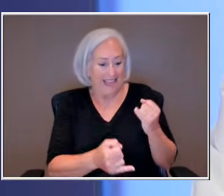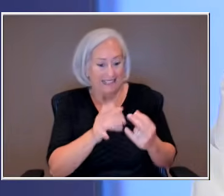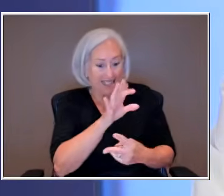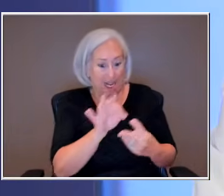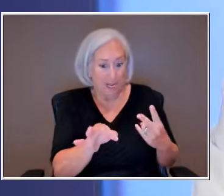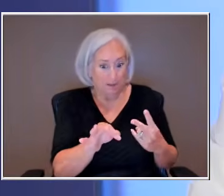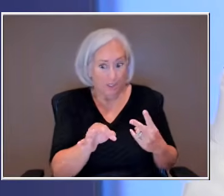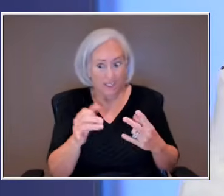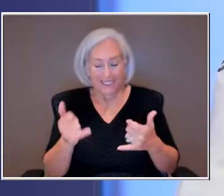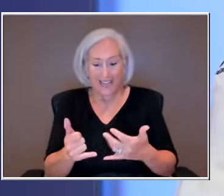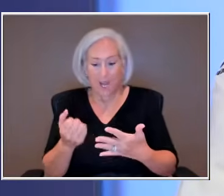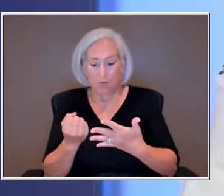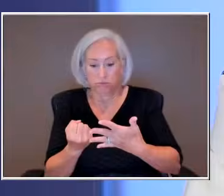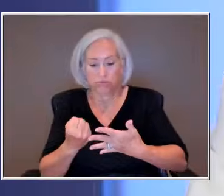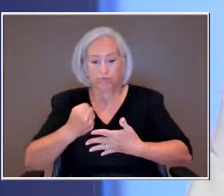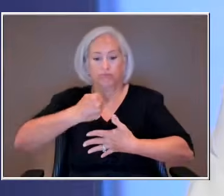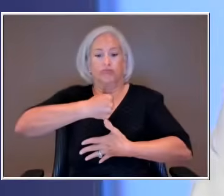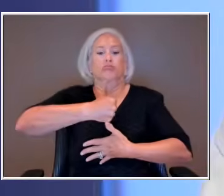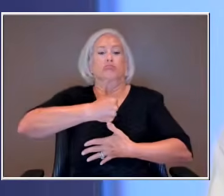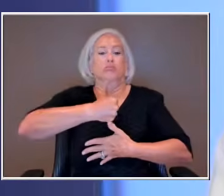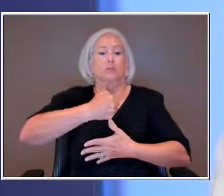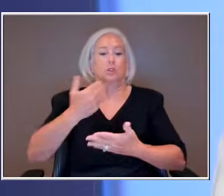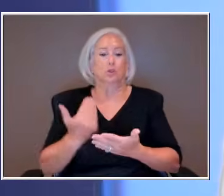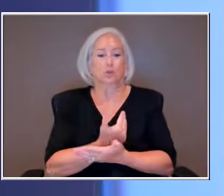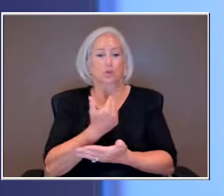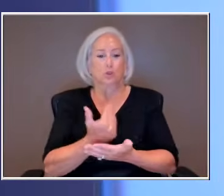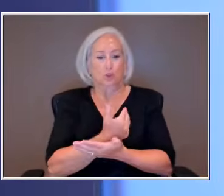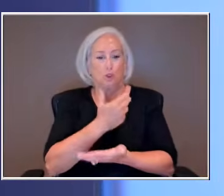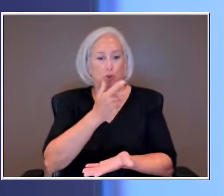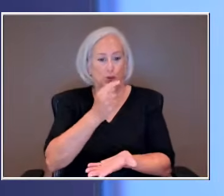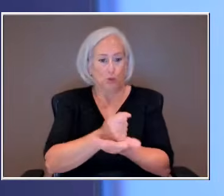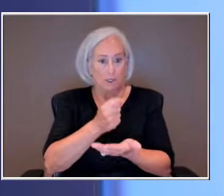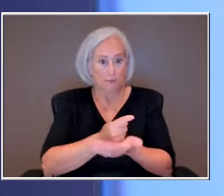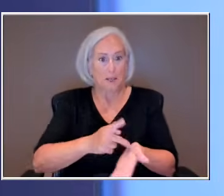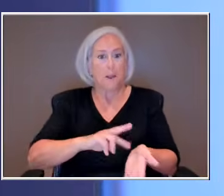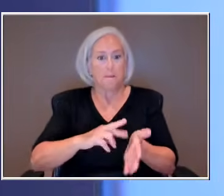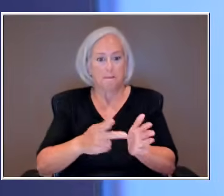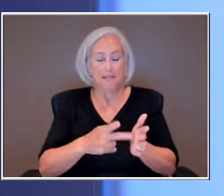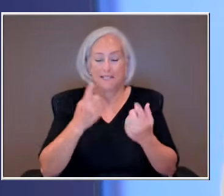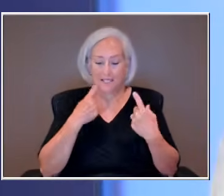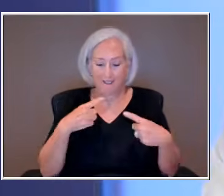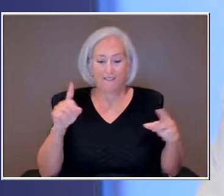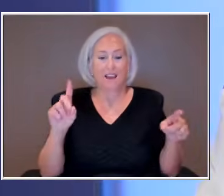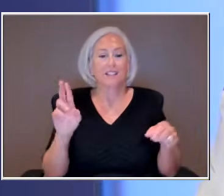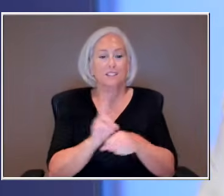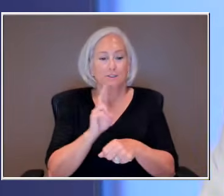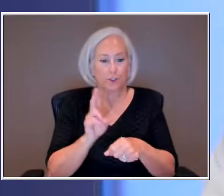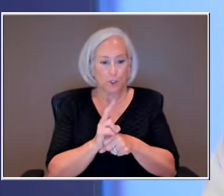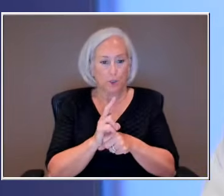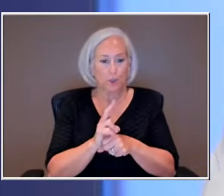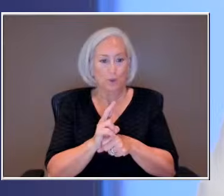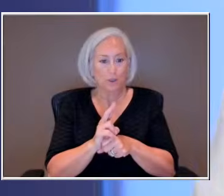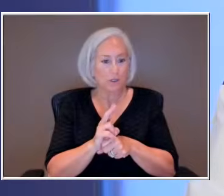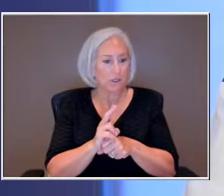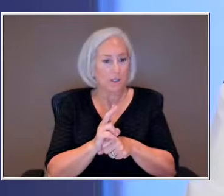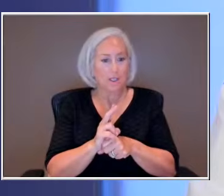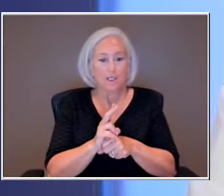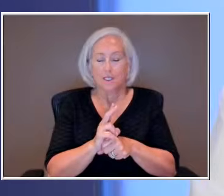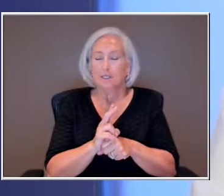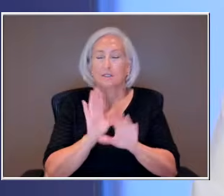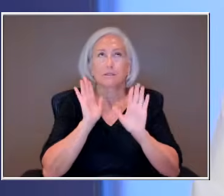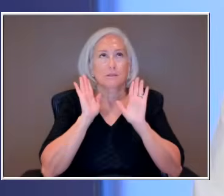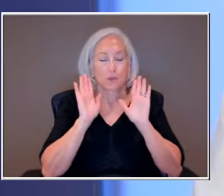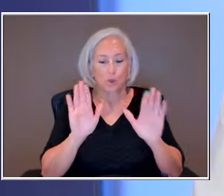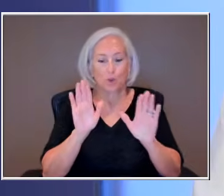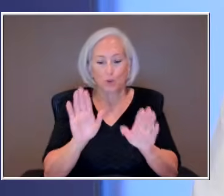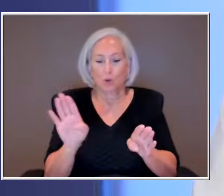earlier relapse and now newly diagnosed, that it shows exactly how effective this treatment is. We're moving to a beautiful direction of that.